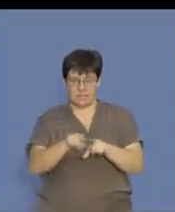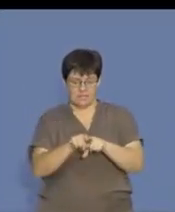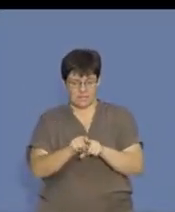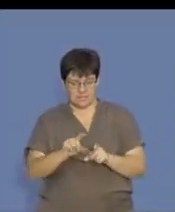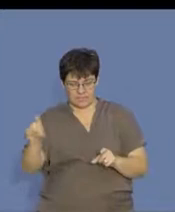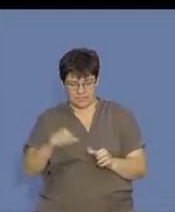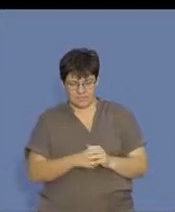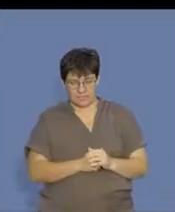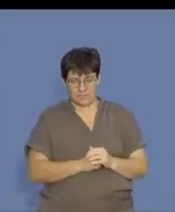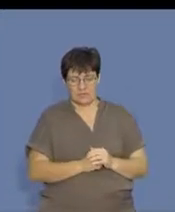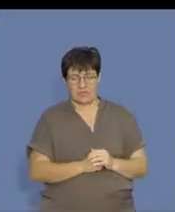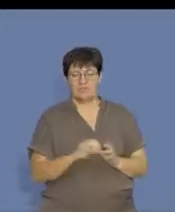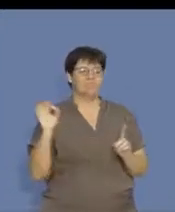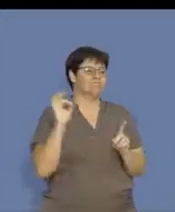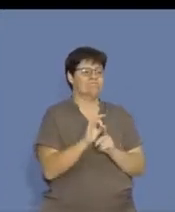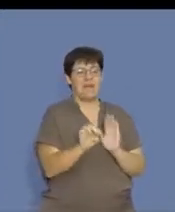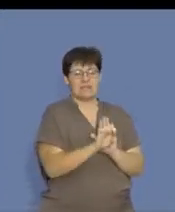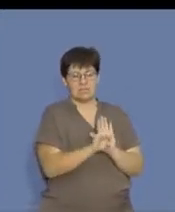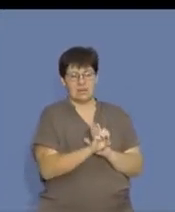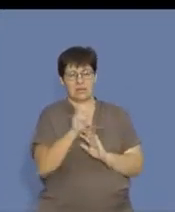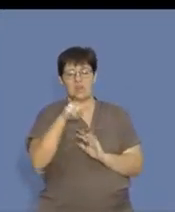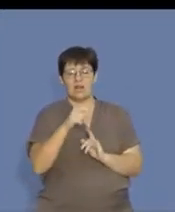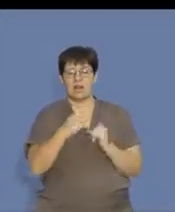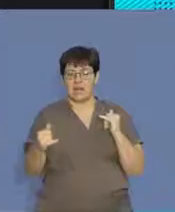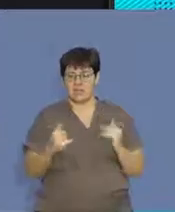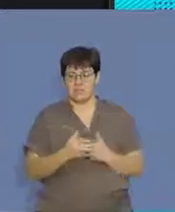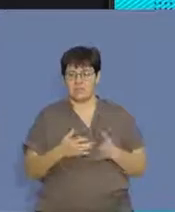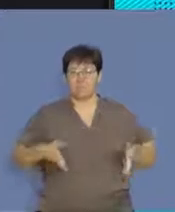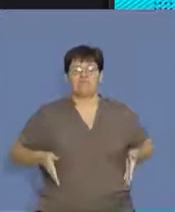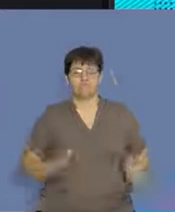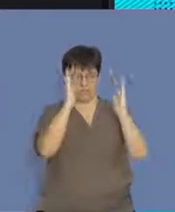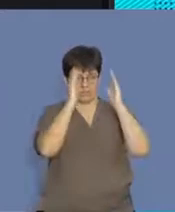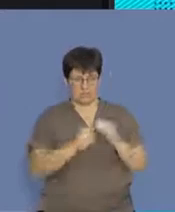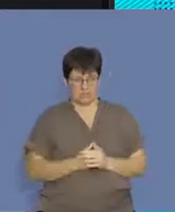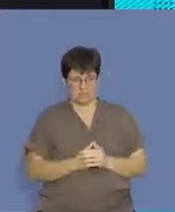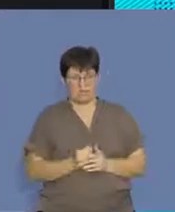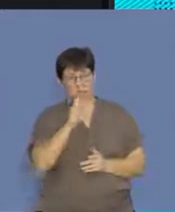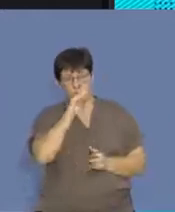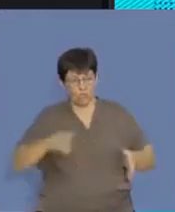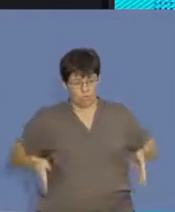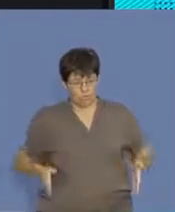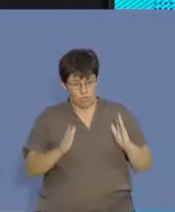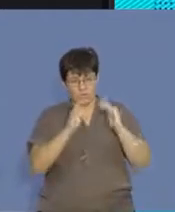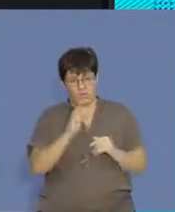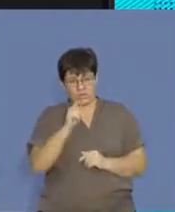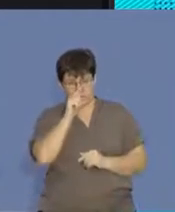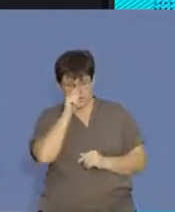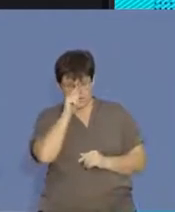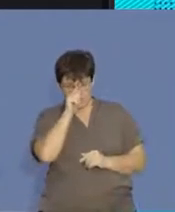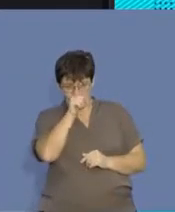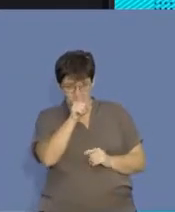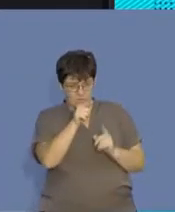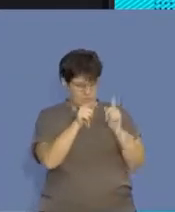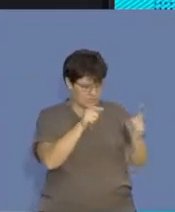the same distance. Guys, a typical example of parallel lines will be a road, right? If you look at the road, the